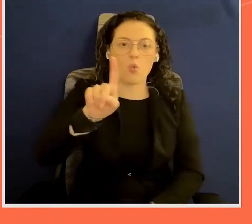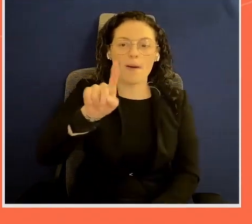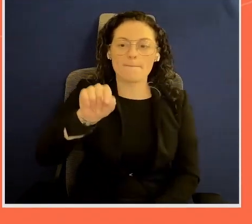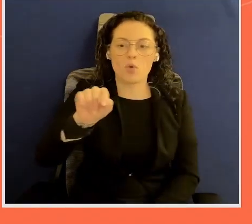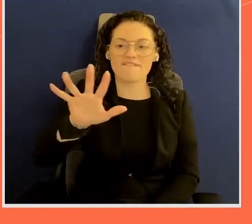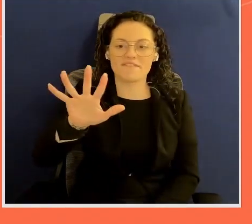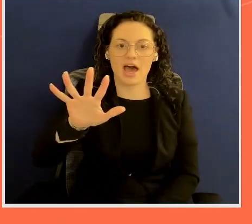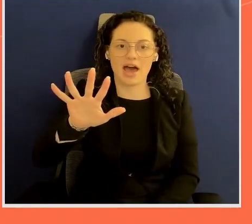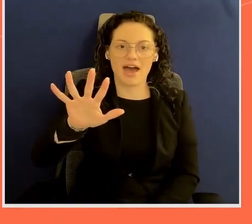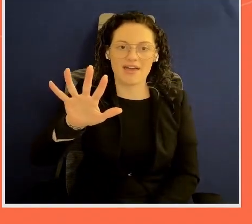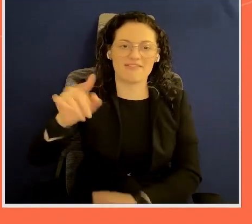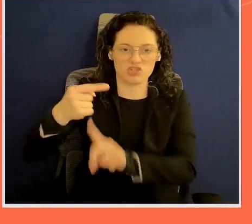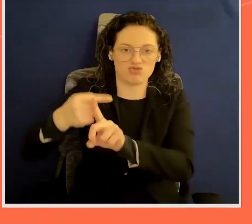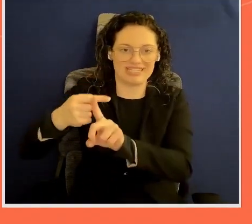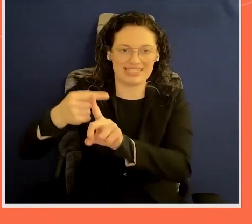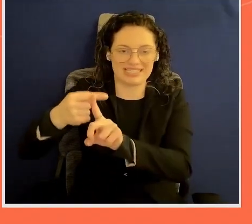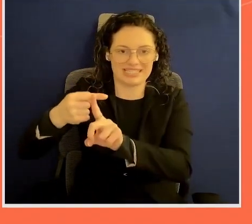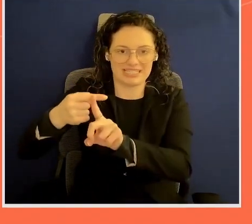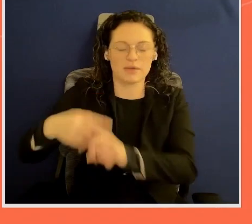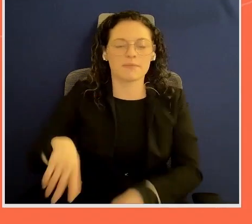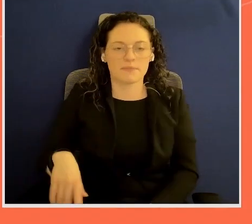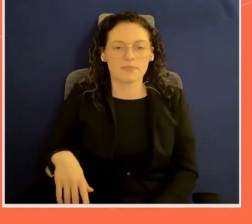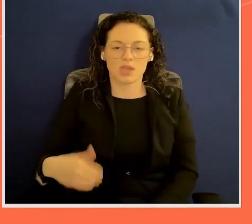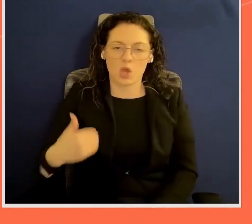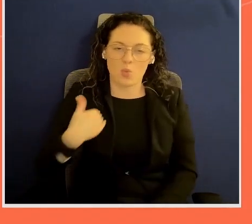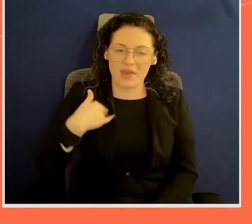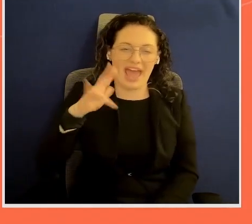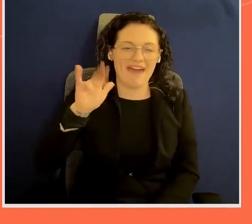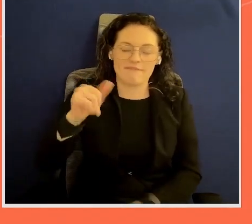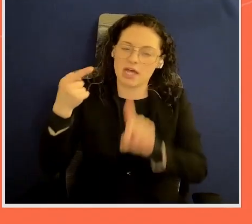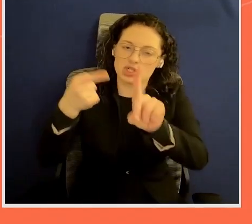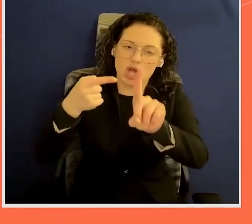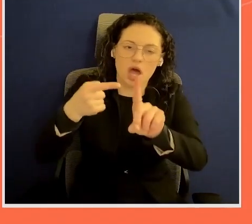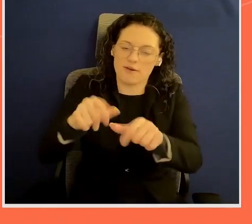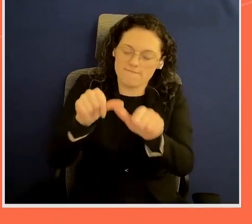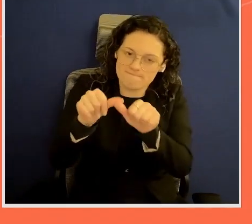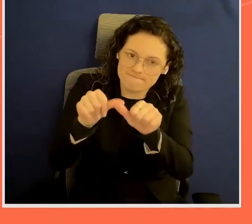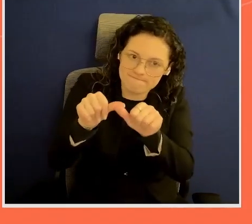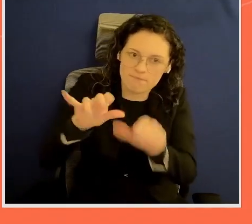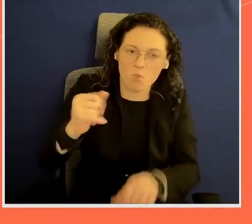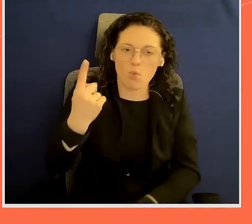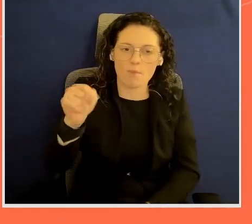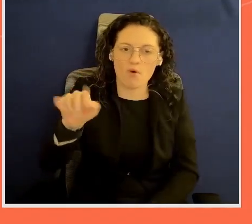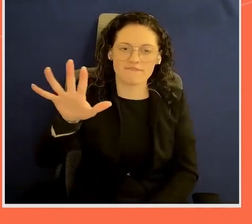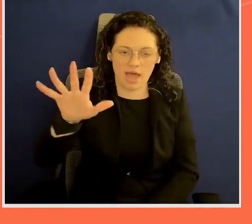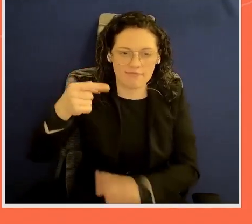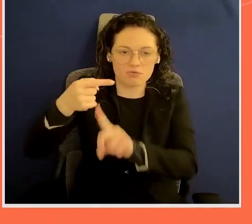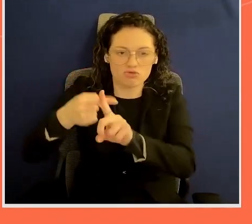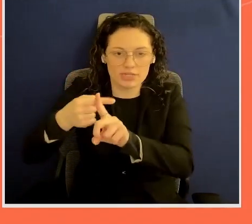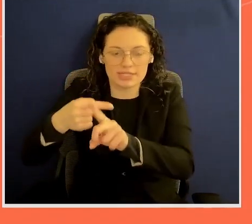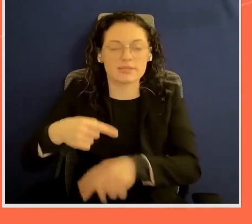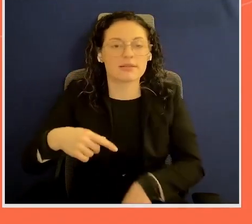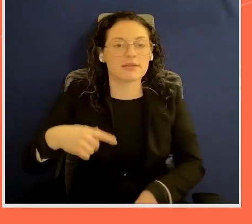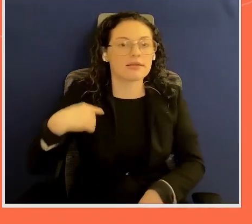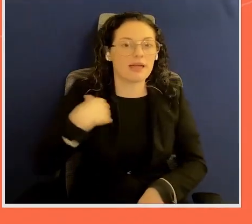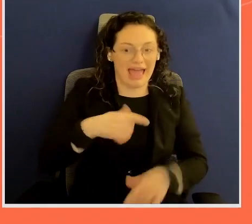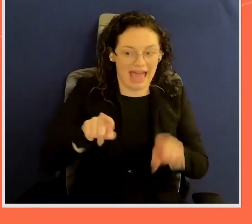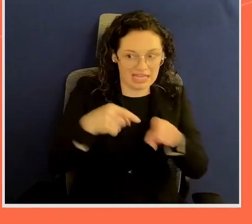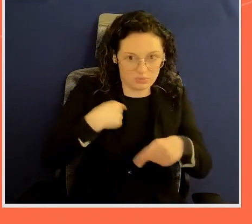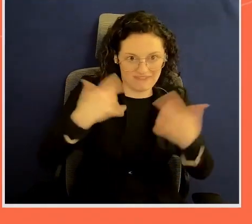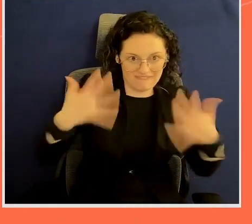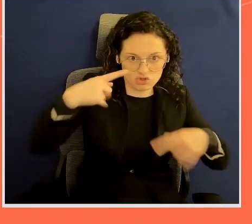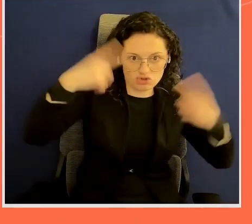that's 100 feet in diameter. Like those brothers, we must be bold and creative to determine the right